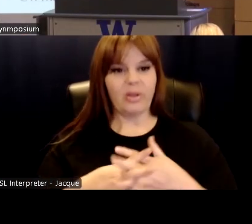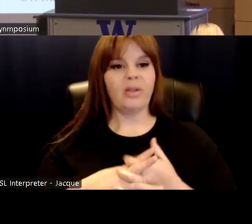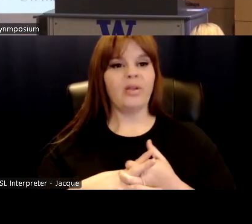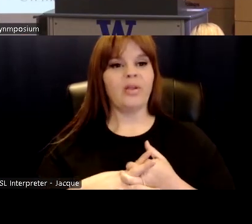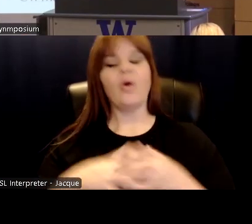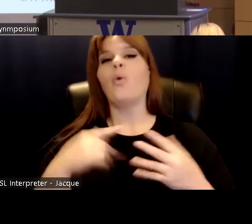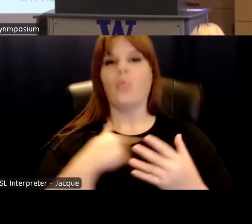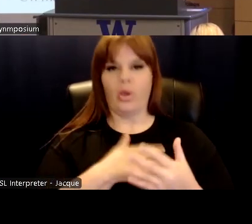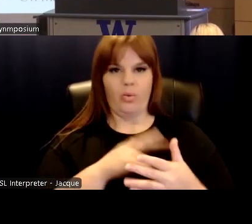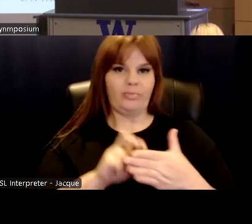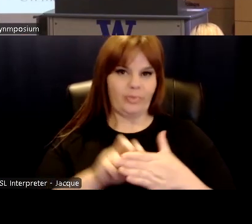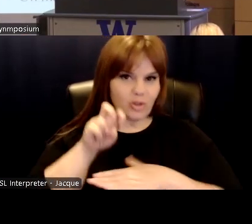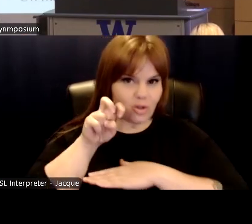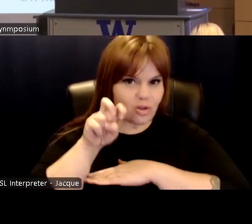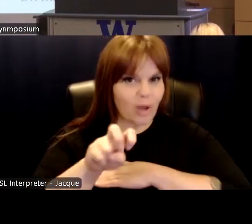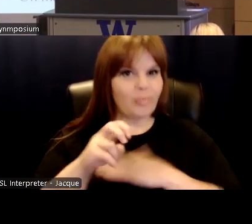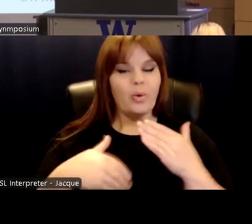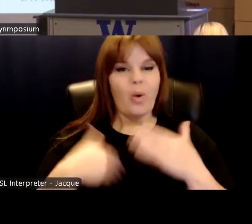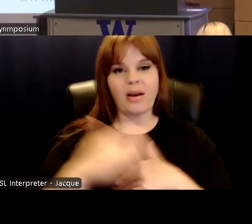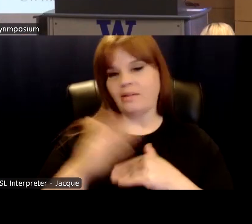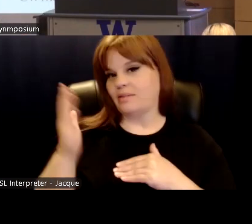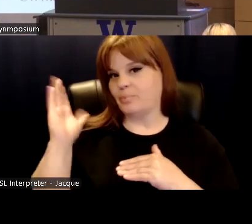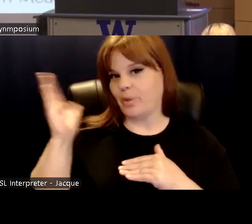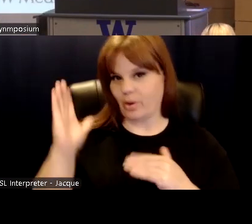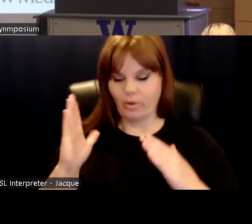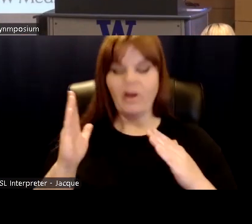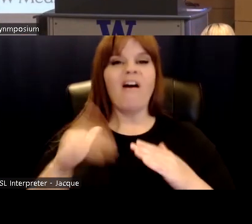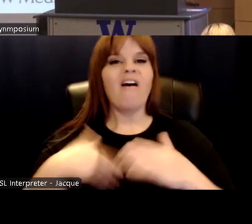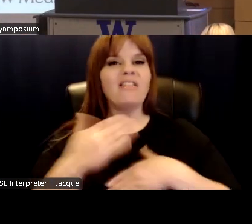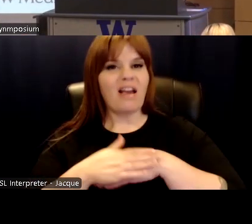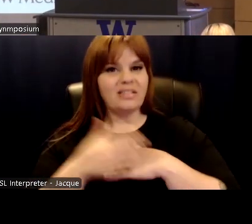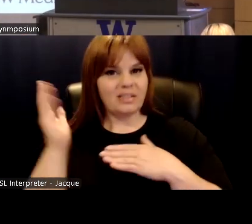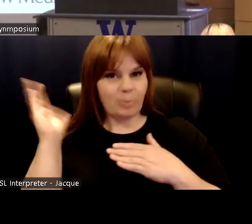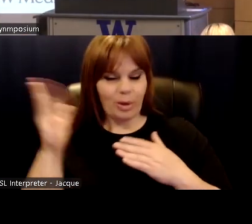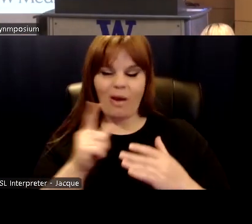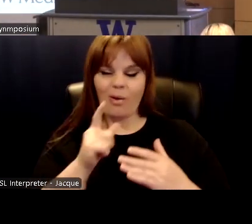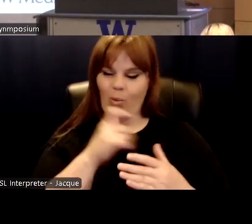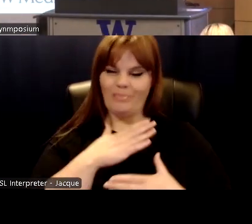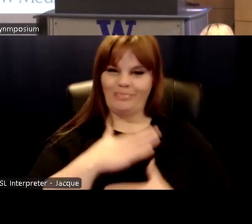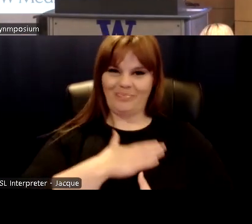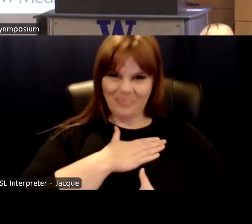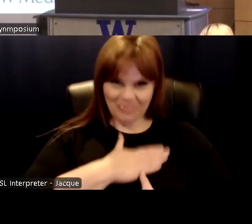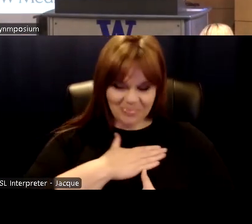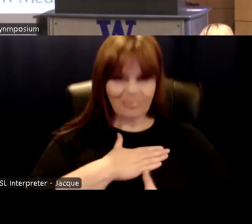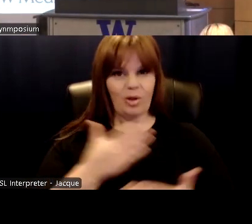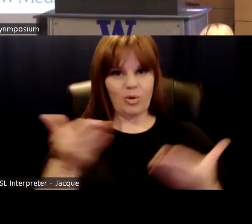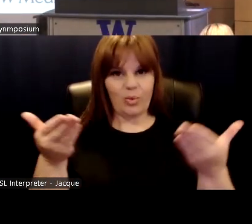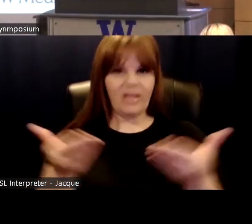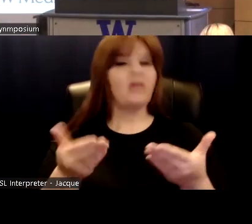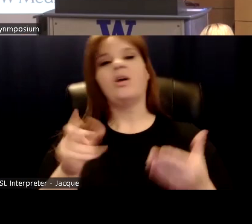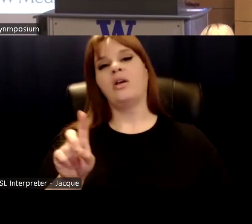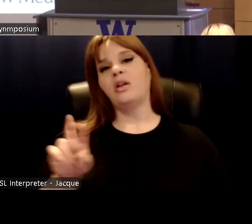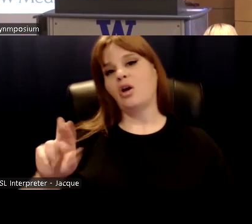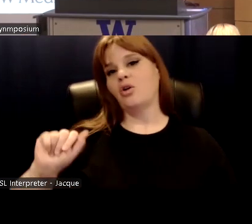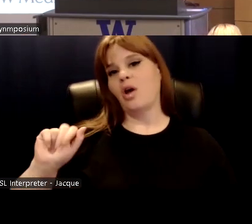to jump into our next speaker. Our next speaker, who I'm very pleased to introduce, is Dr.